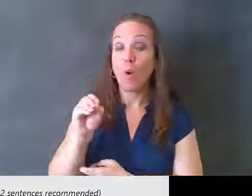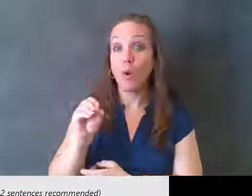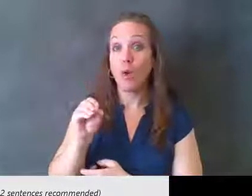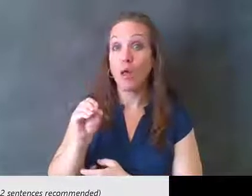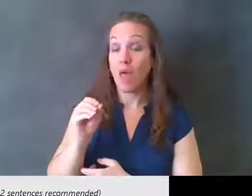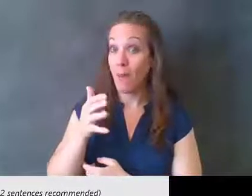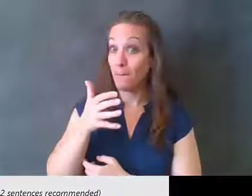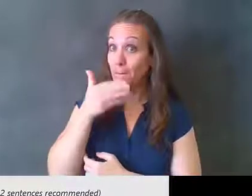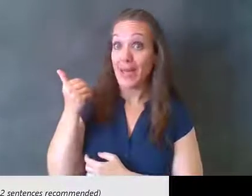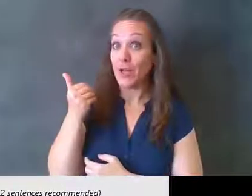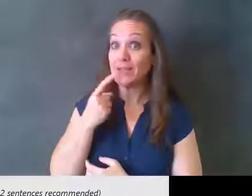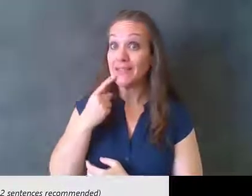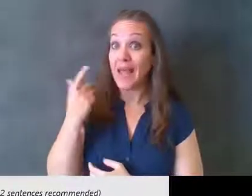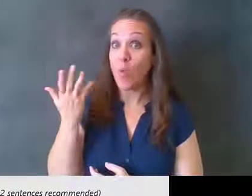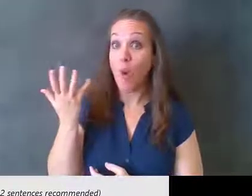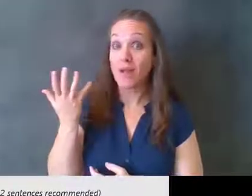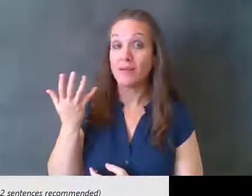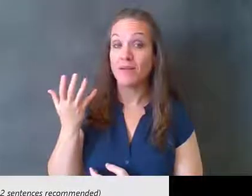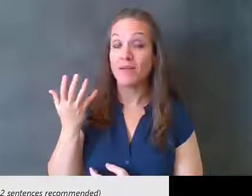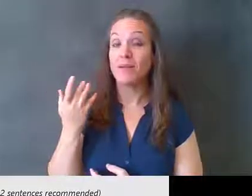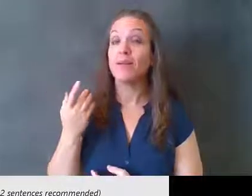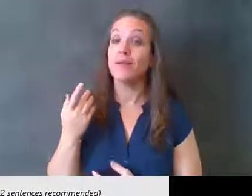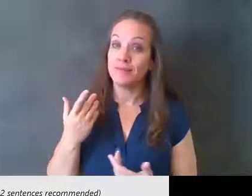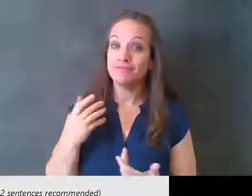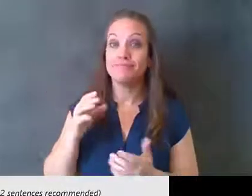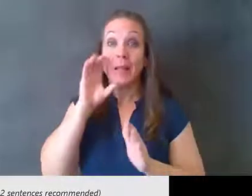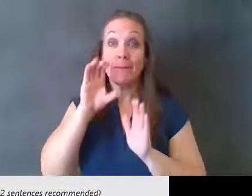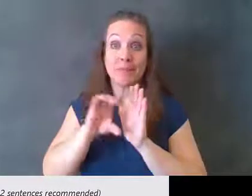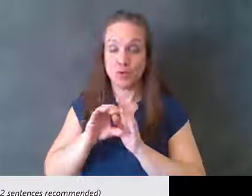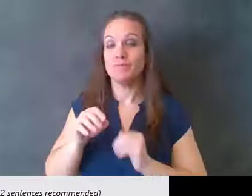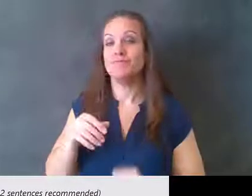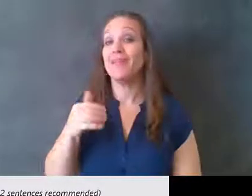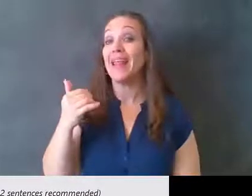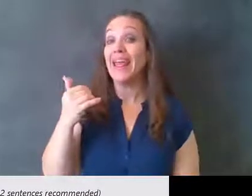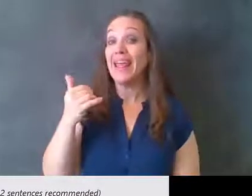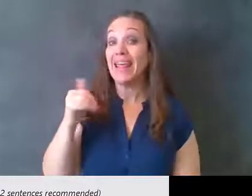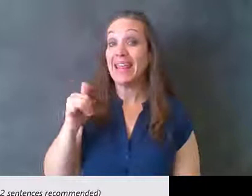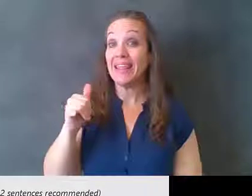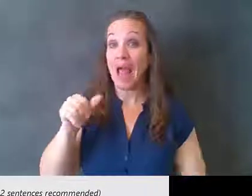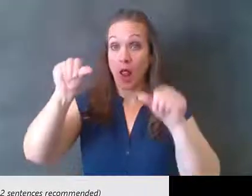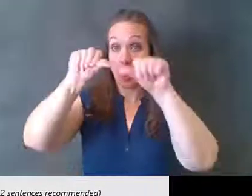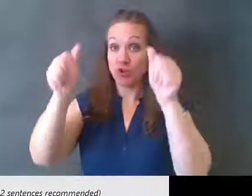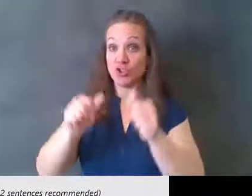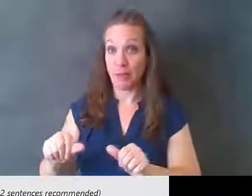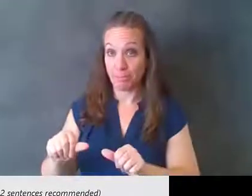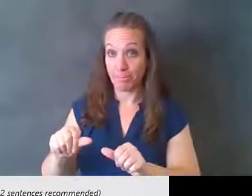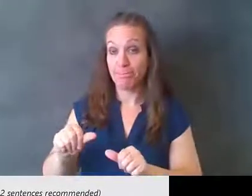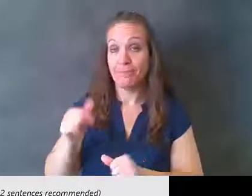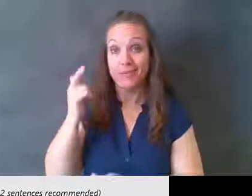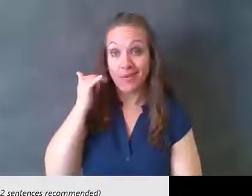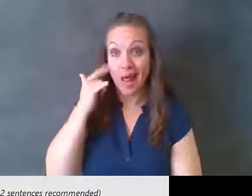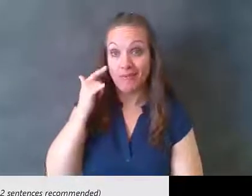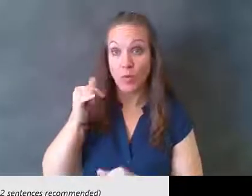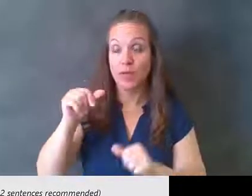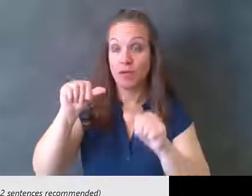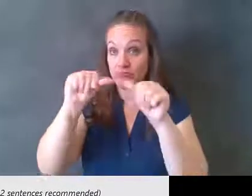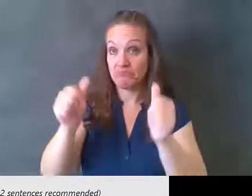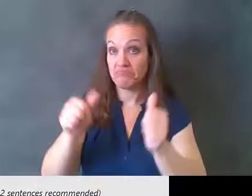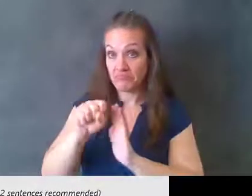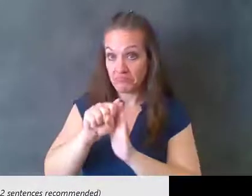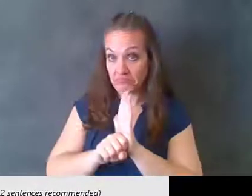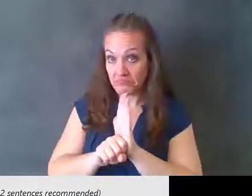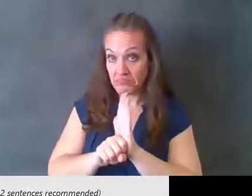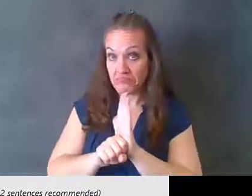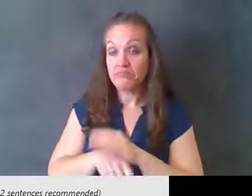alt text would be yellow cutout of California, black